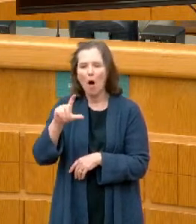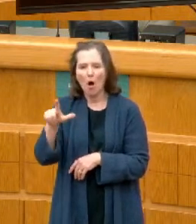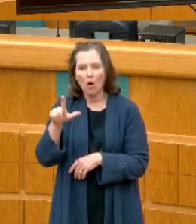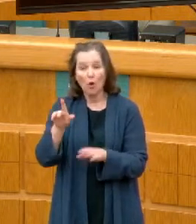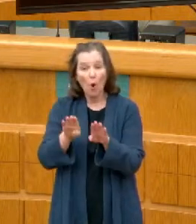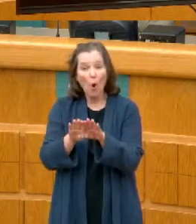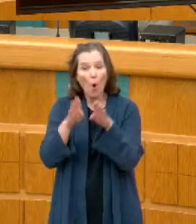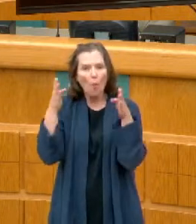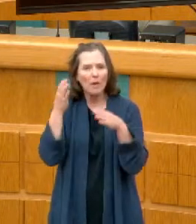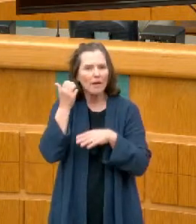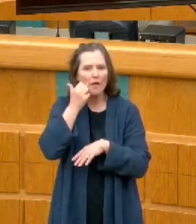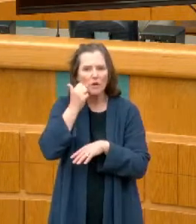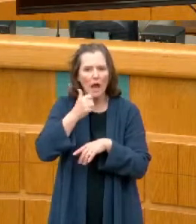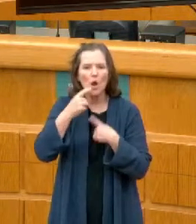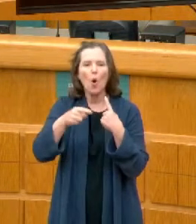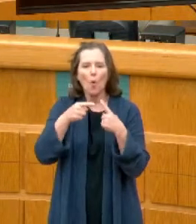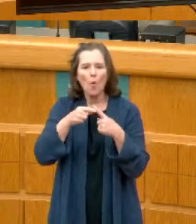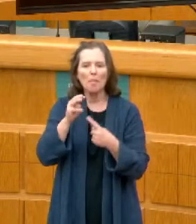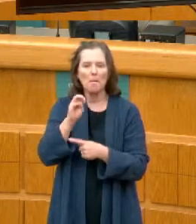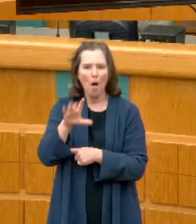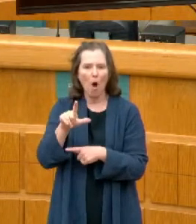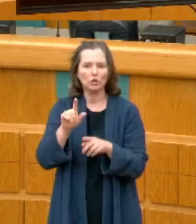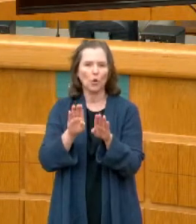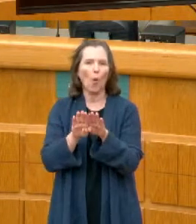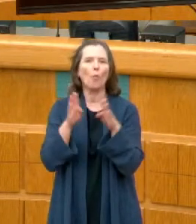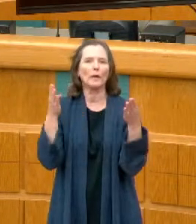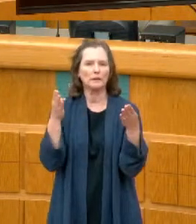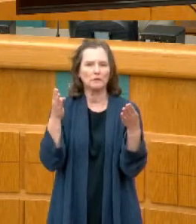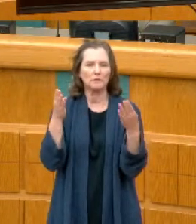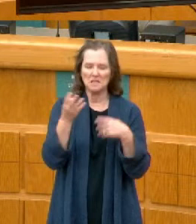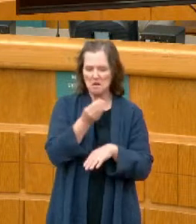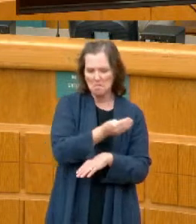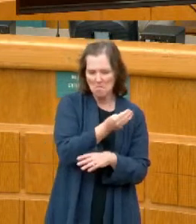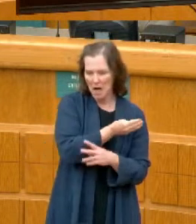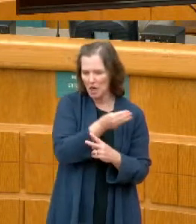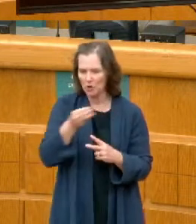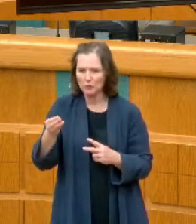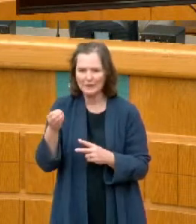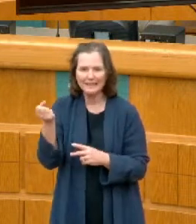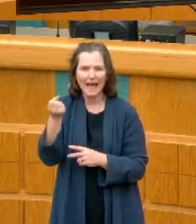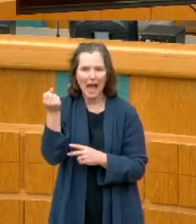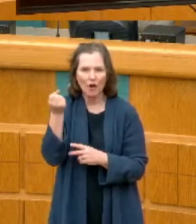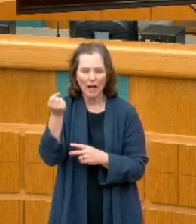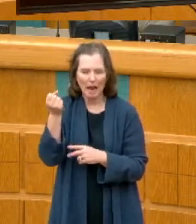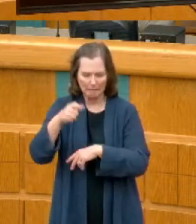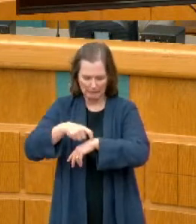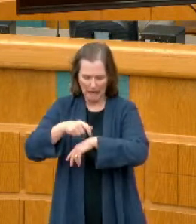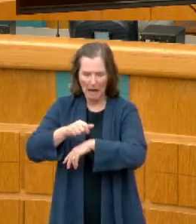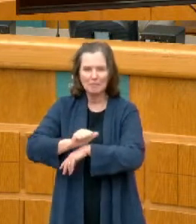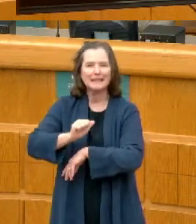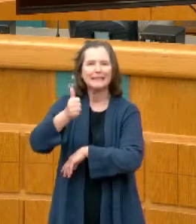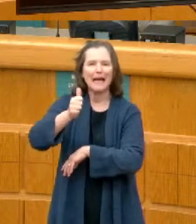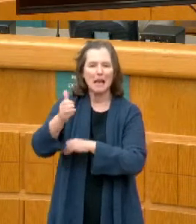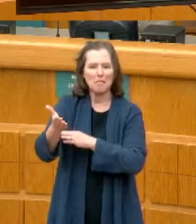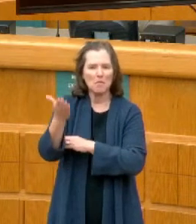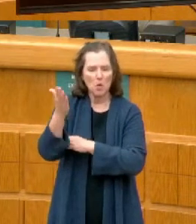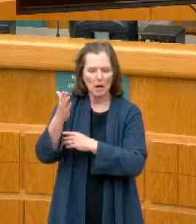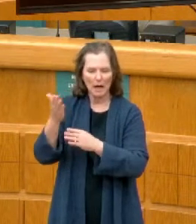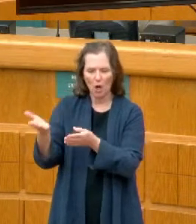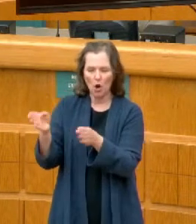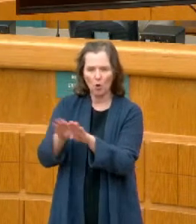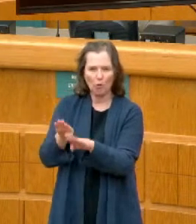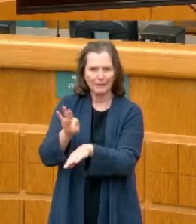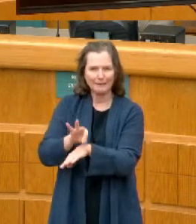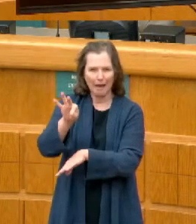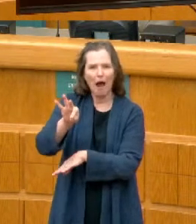week during regular mall hours. And that would be from Monday through Saturday from 10 a.m. to 9 p.m. and Sundays from